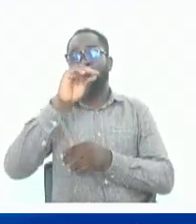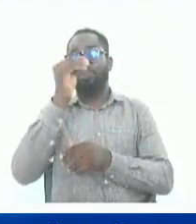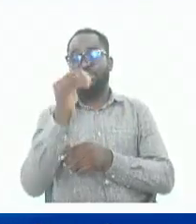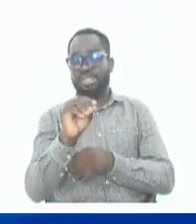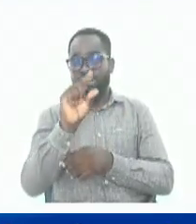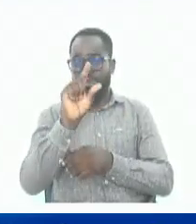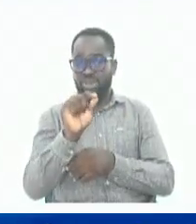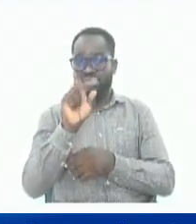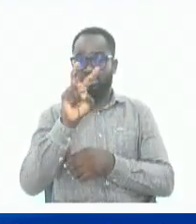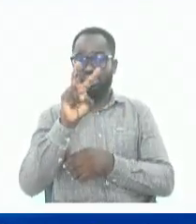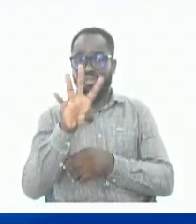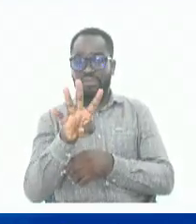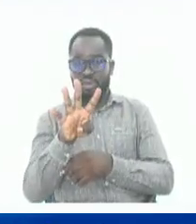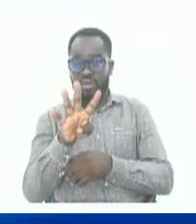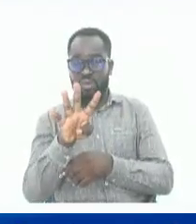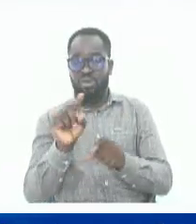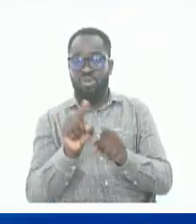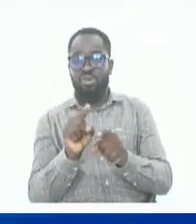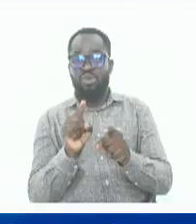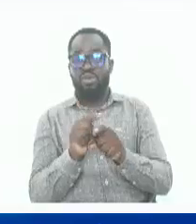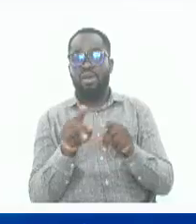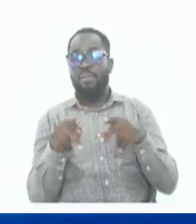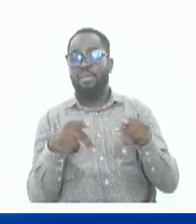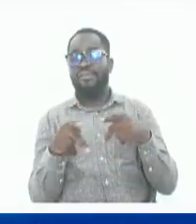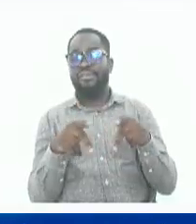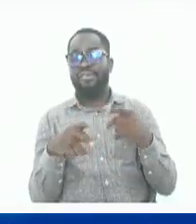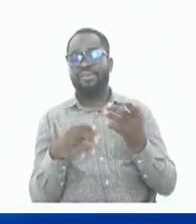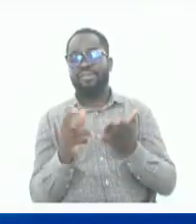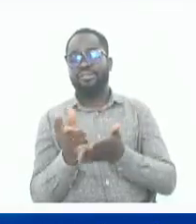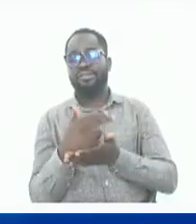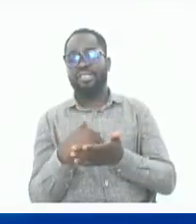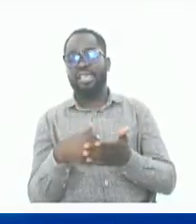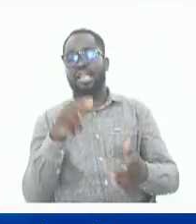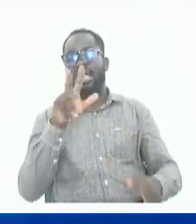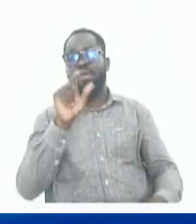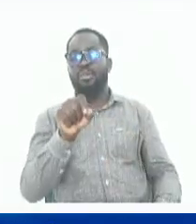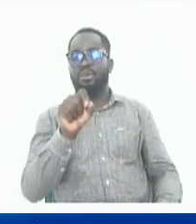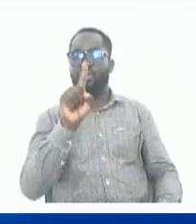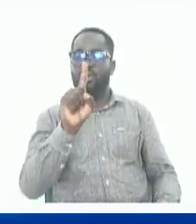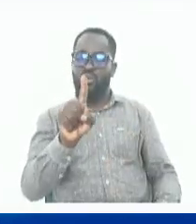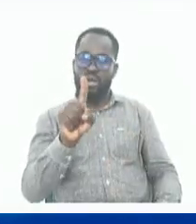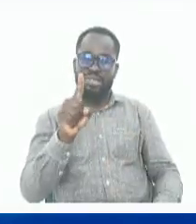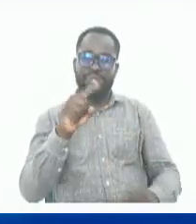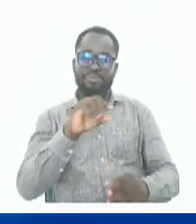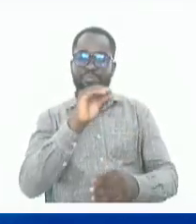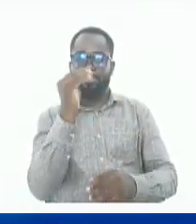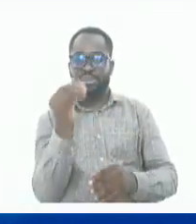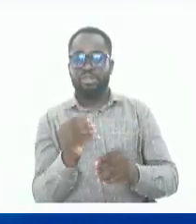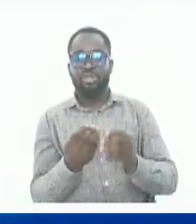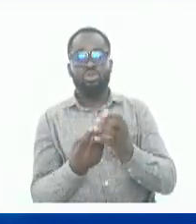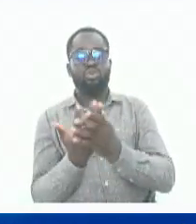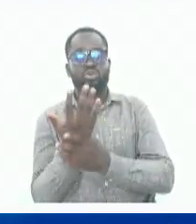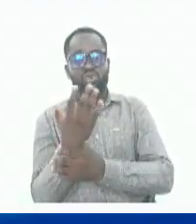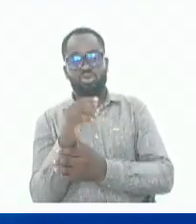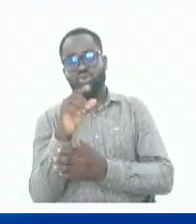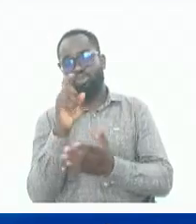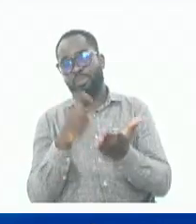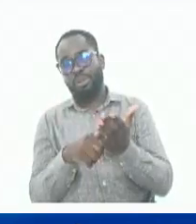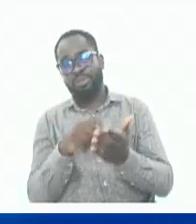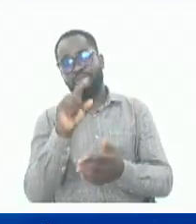2024, significantly outperforming the revised 3.1% growth rate recorded in